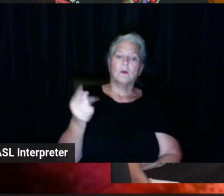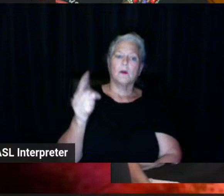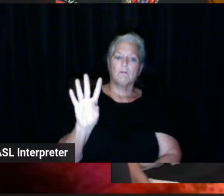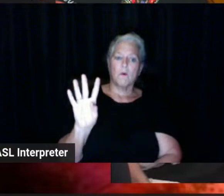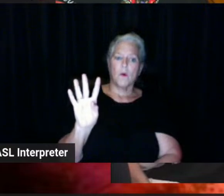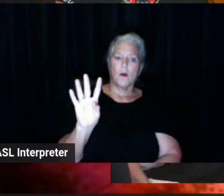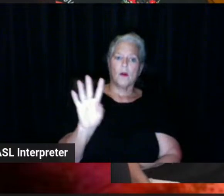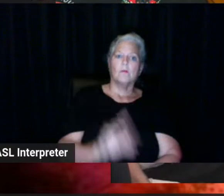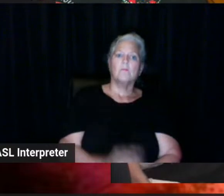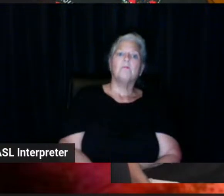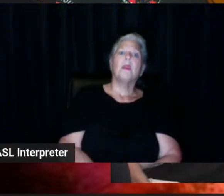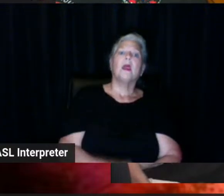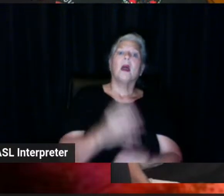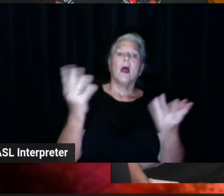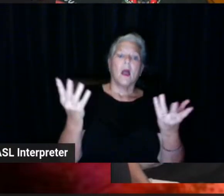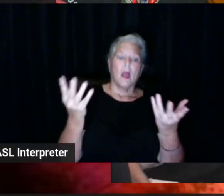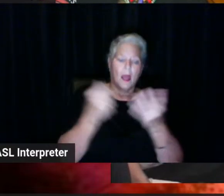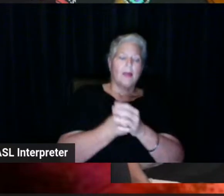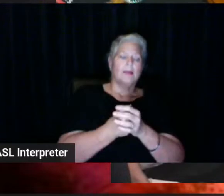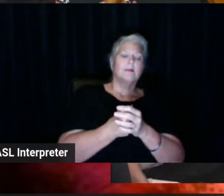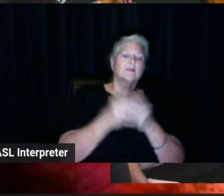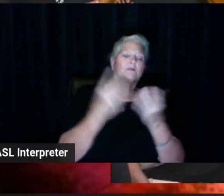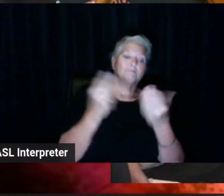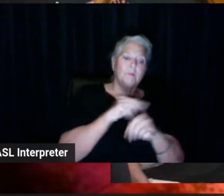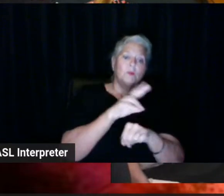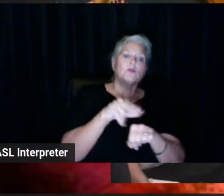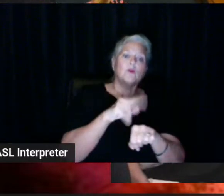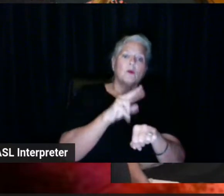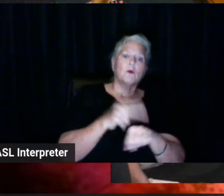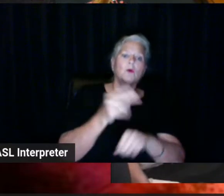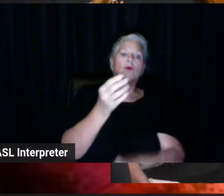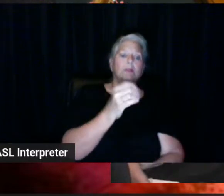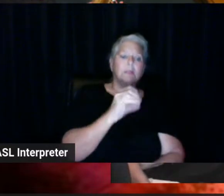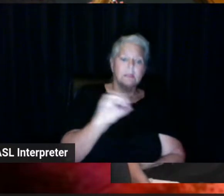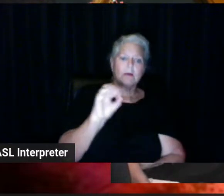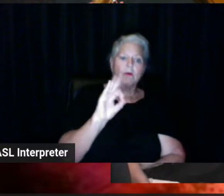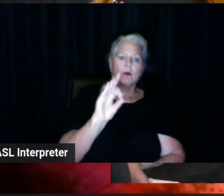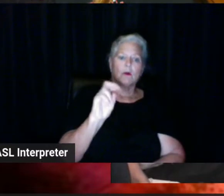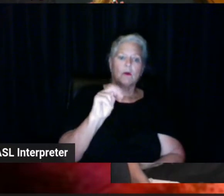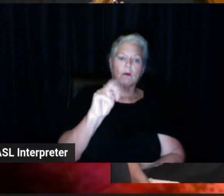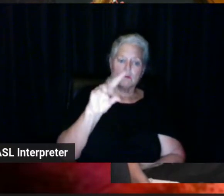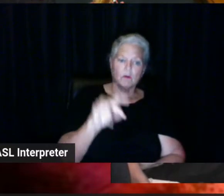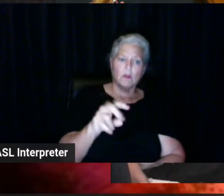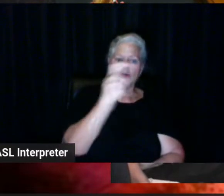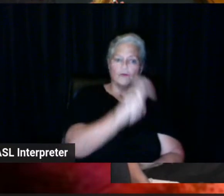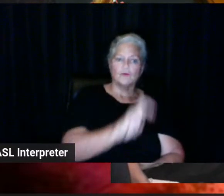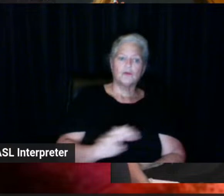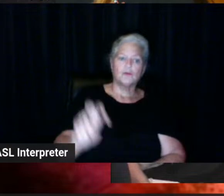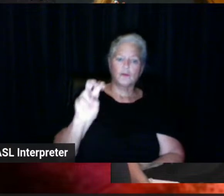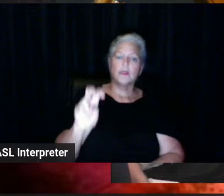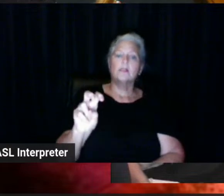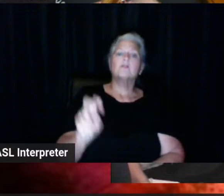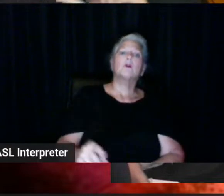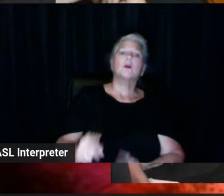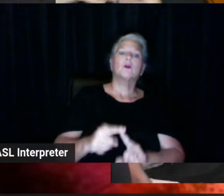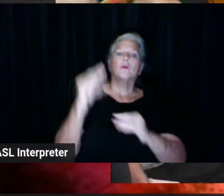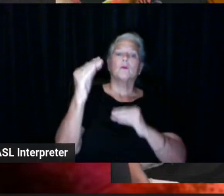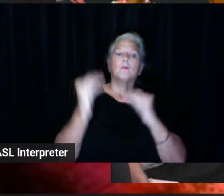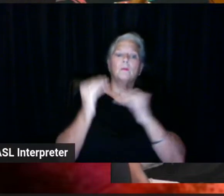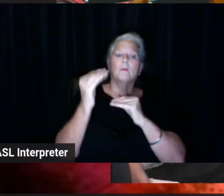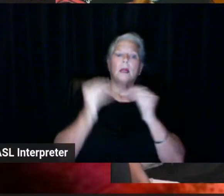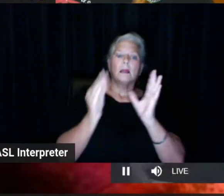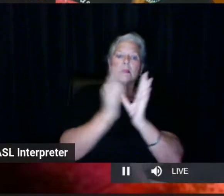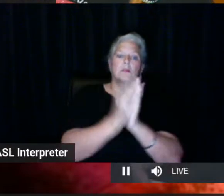end, there are some reserve fund transfers that are required in order to balance the books to keep everything within appropriations. It's